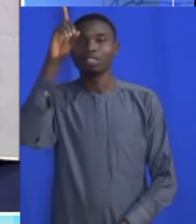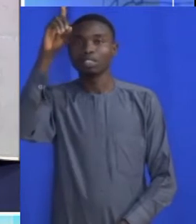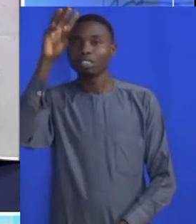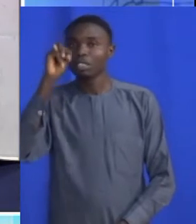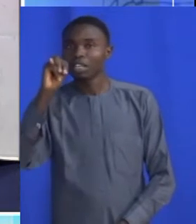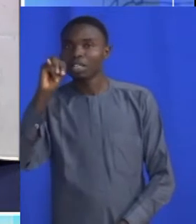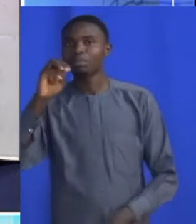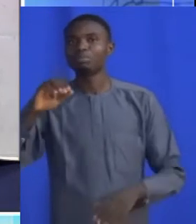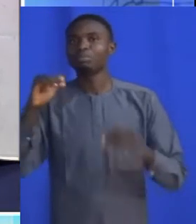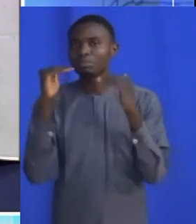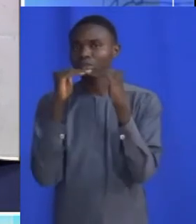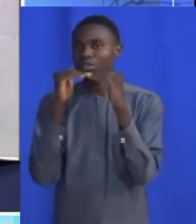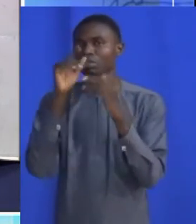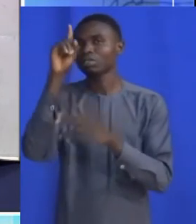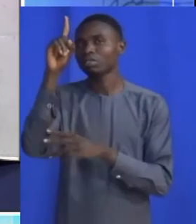observe in reality